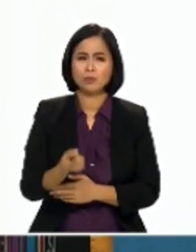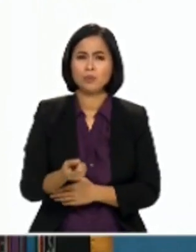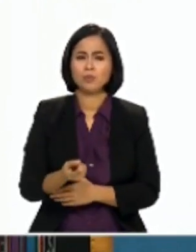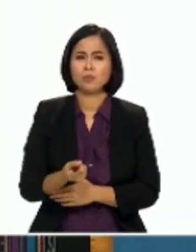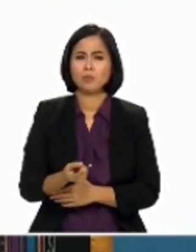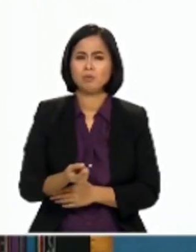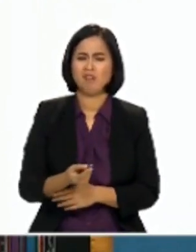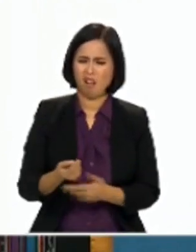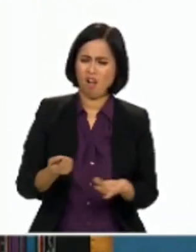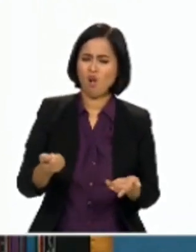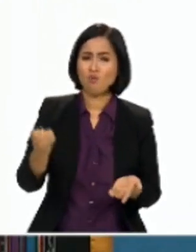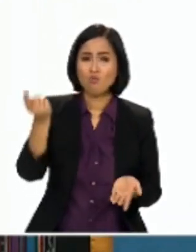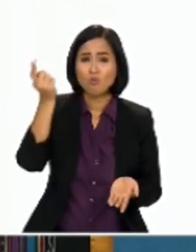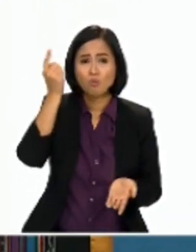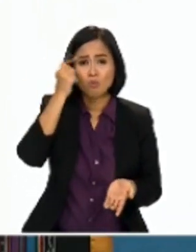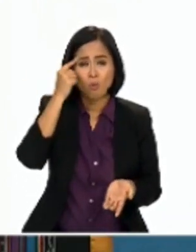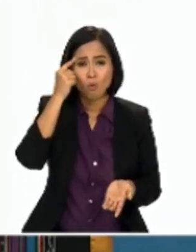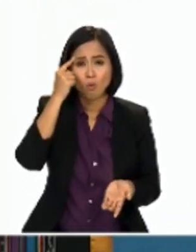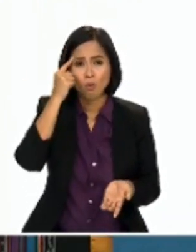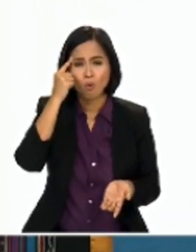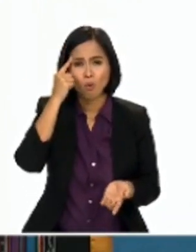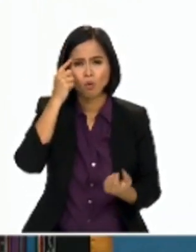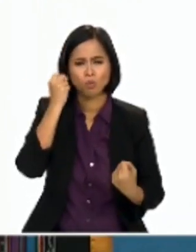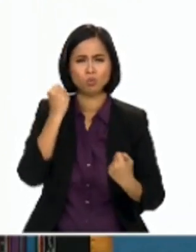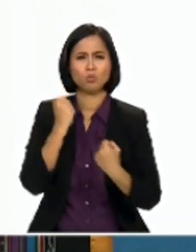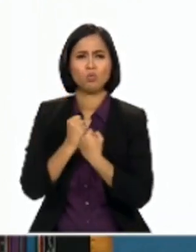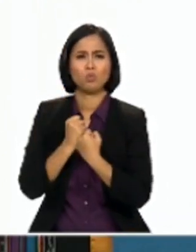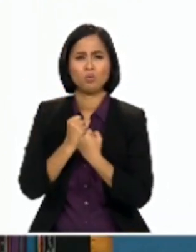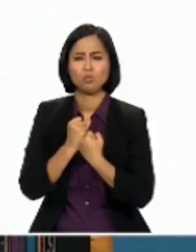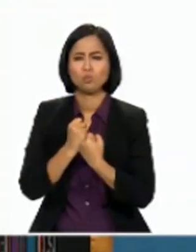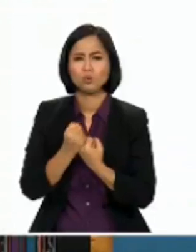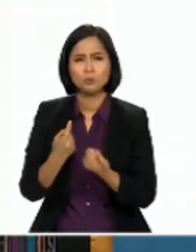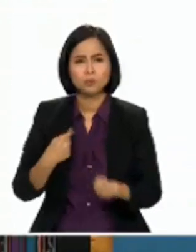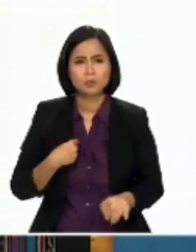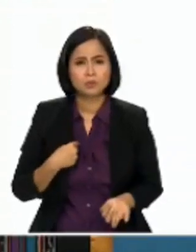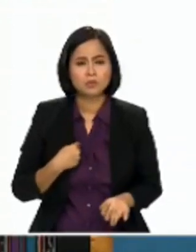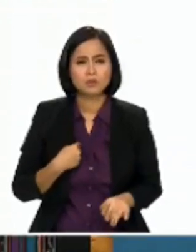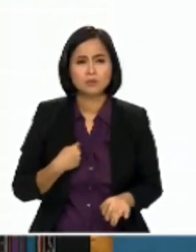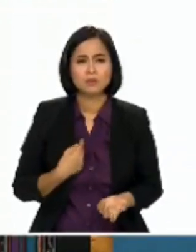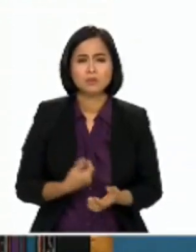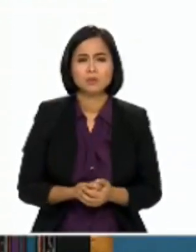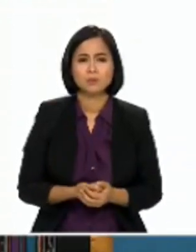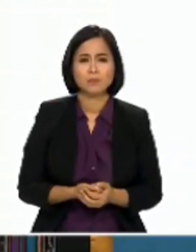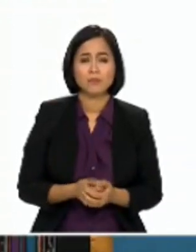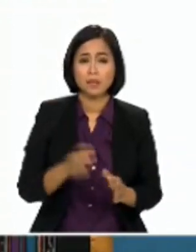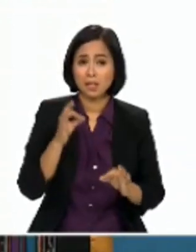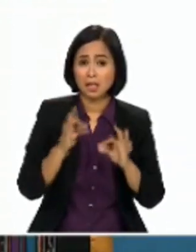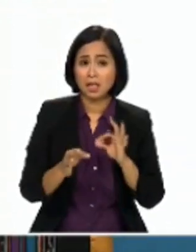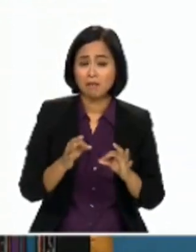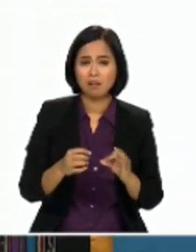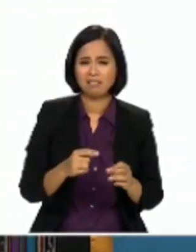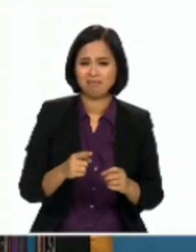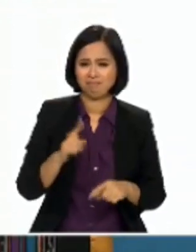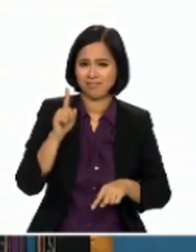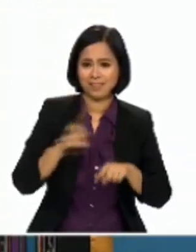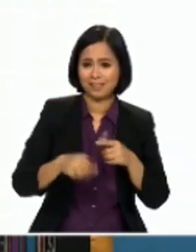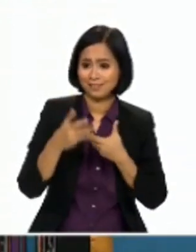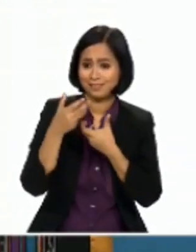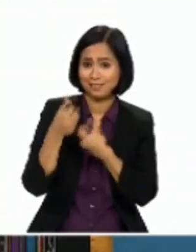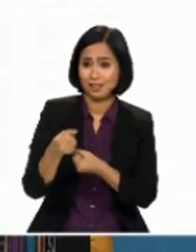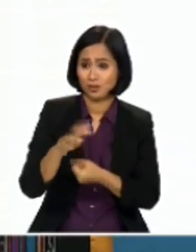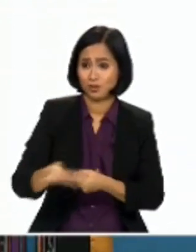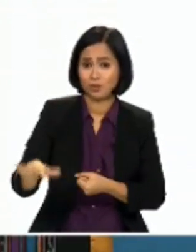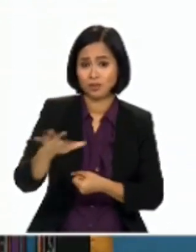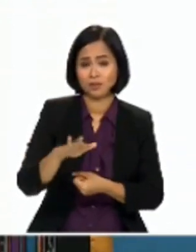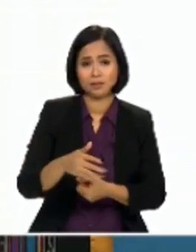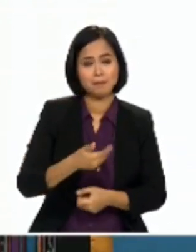I thought I had my back covered by you. If I cannot trust you